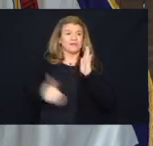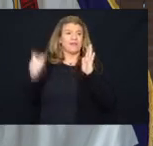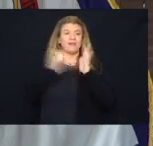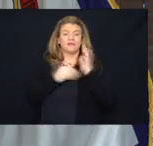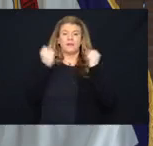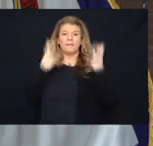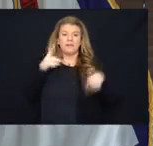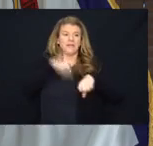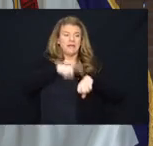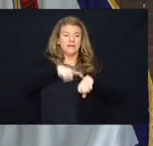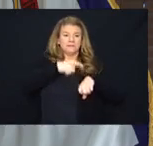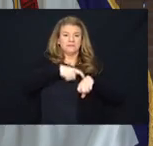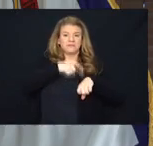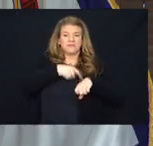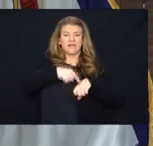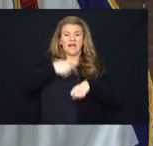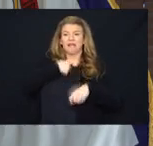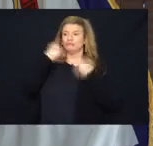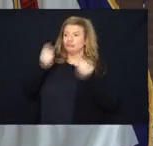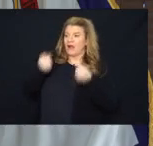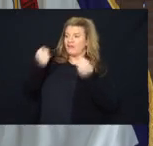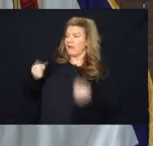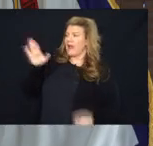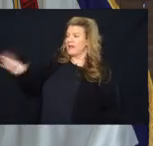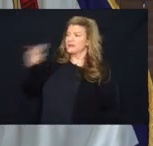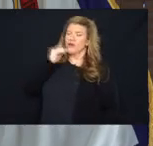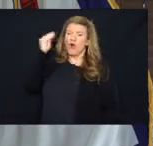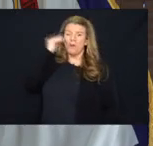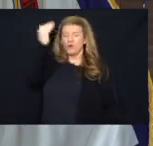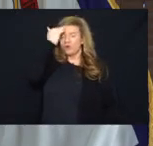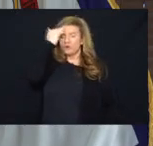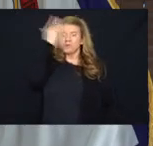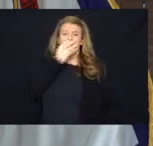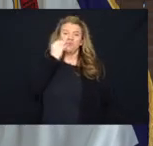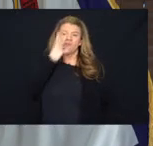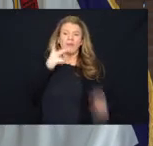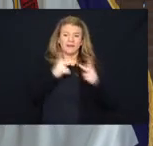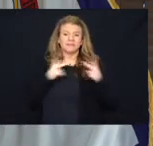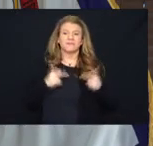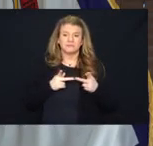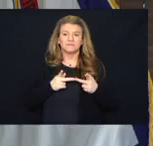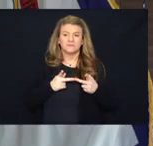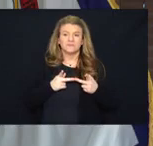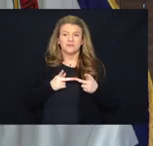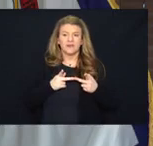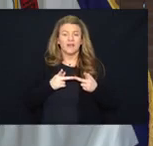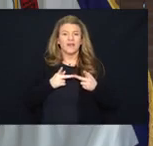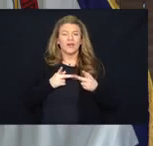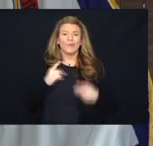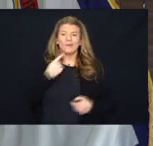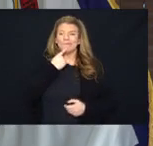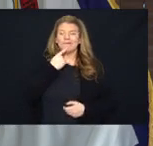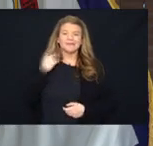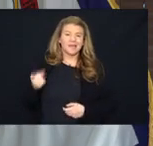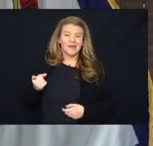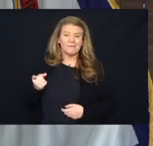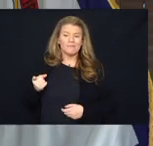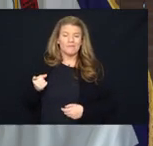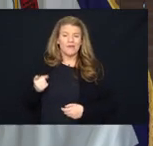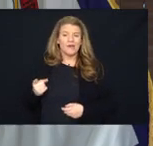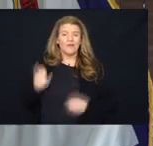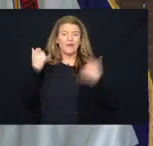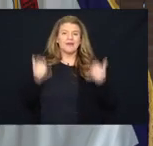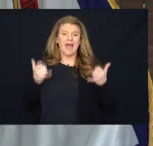times going by his home and thinking how beautiful it was and everything. And, we miss him. We surely